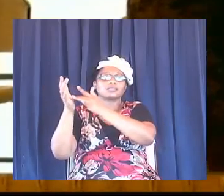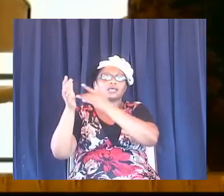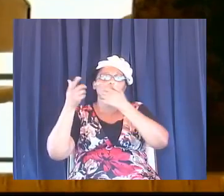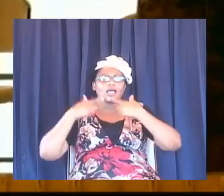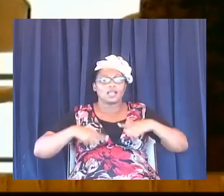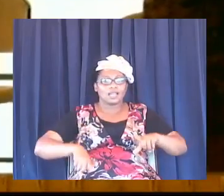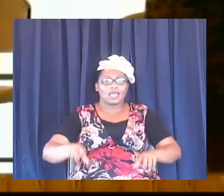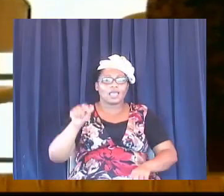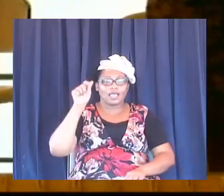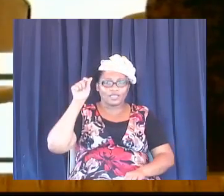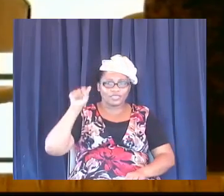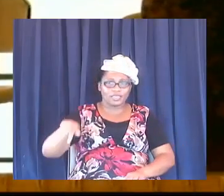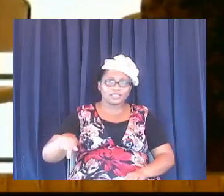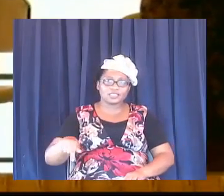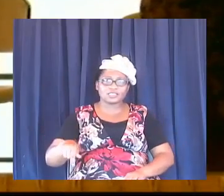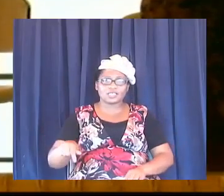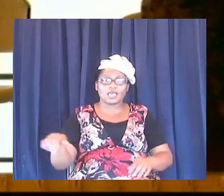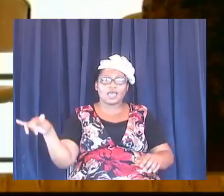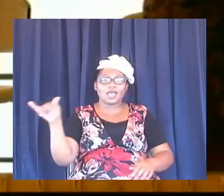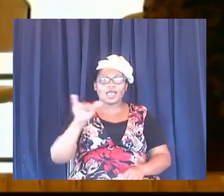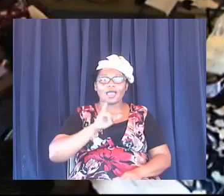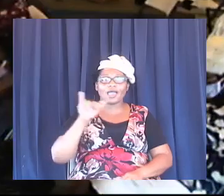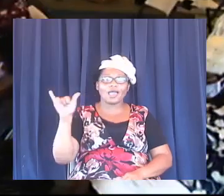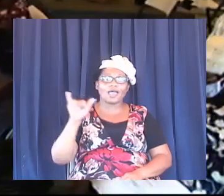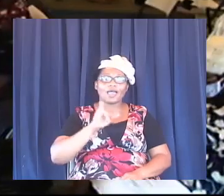Jesus, let this